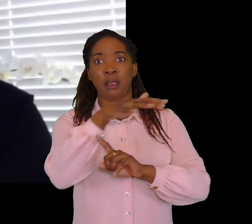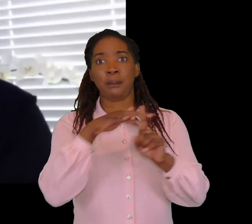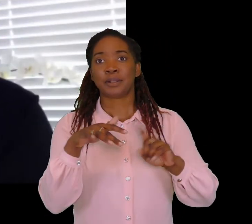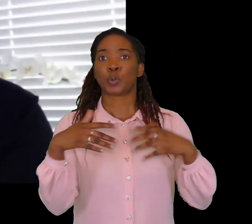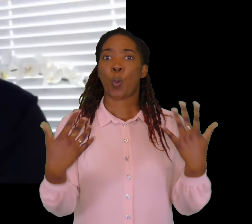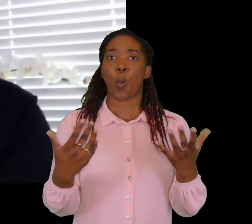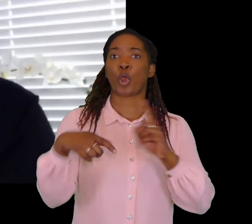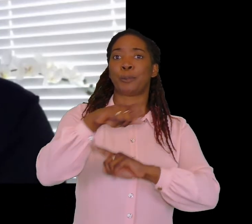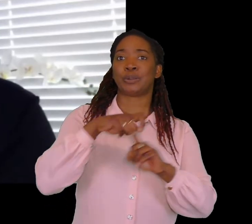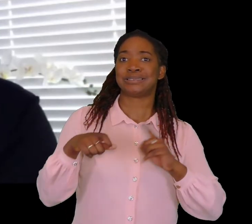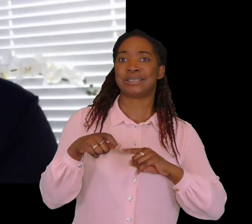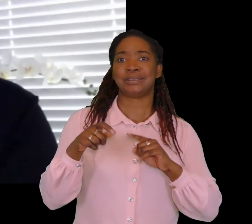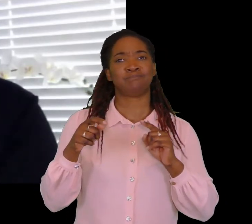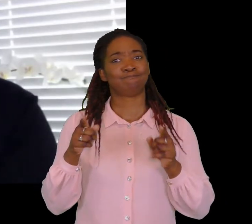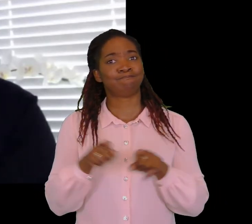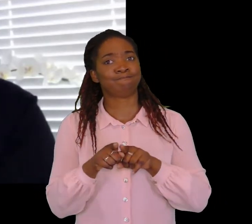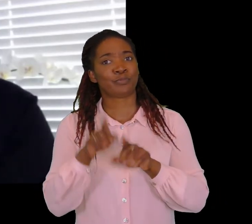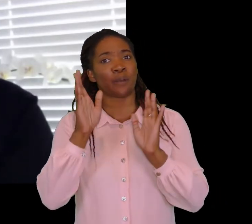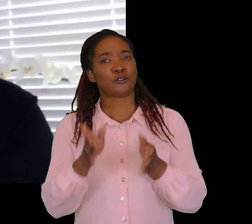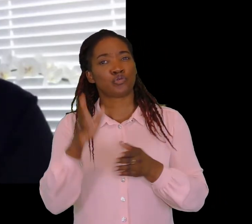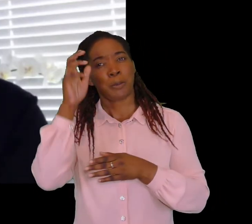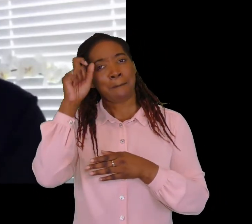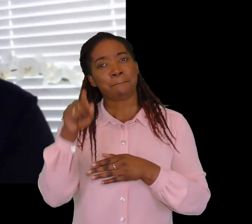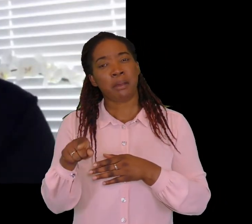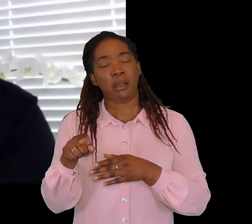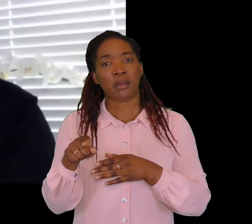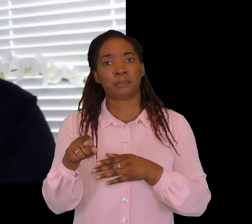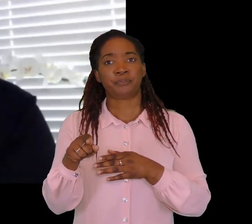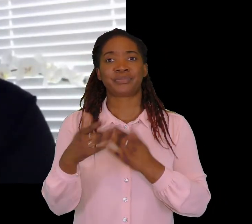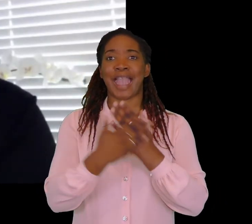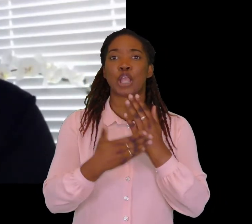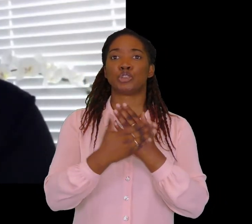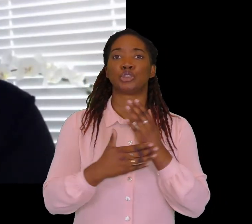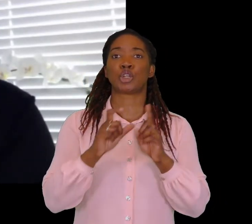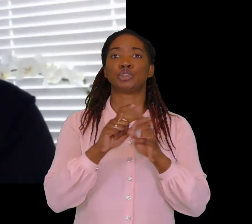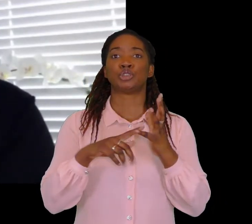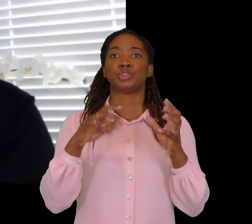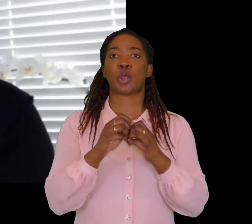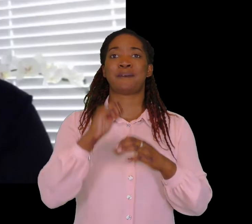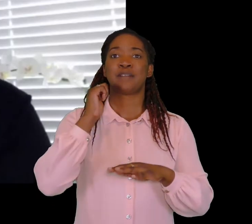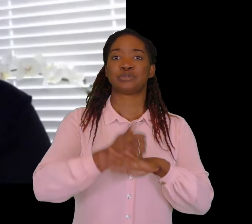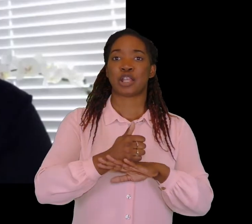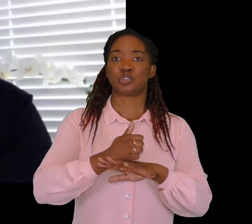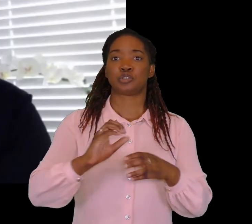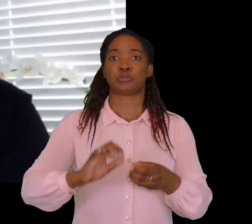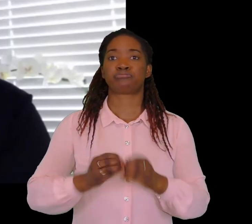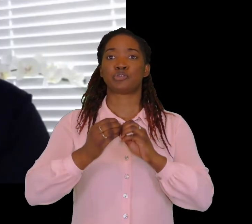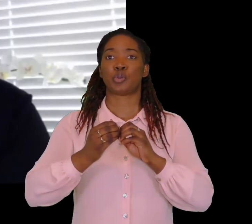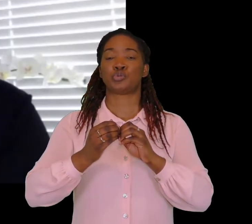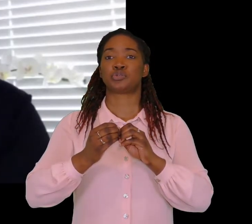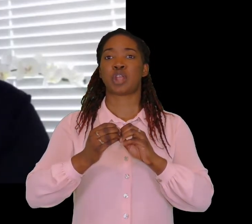communities. And you also got to remember that something like Asian Dub Foundation produced a group